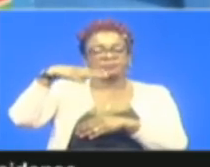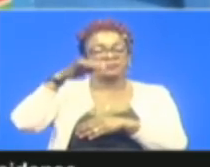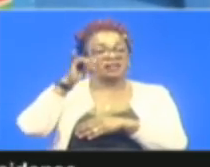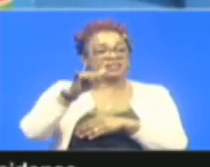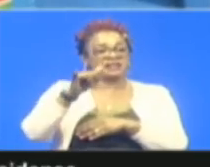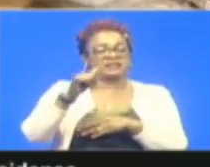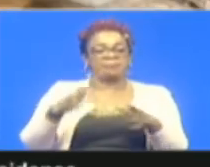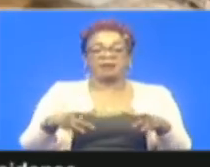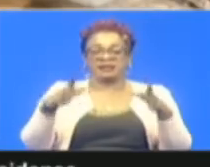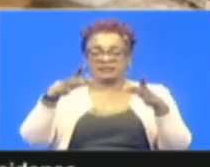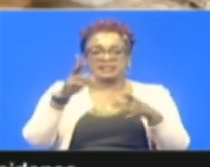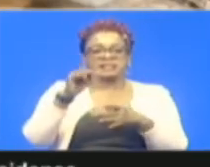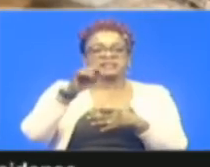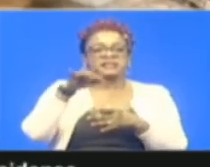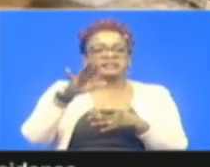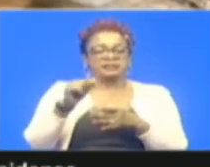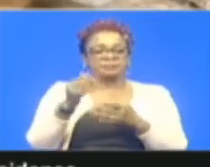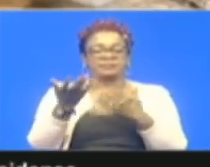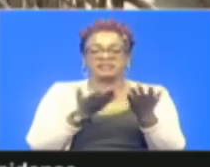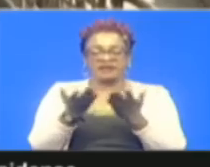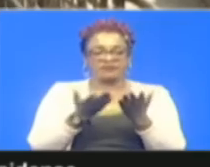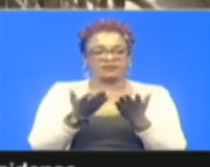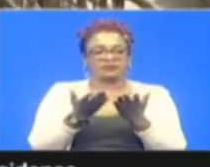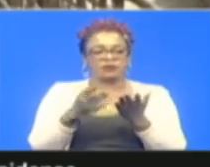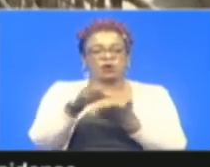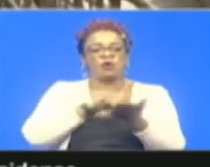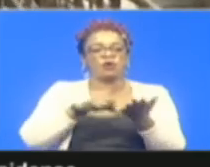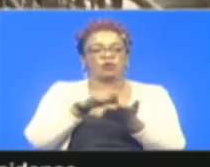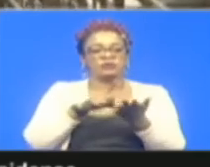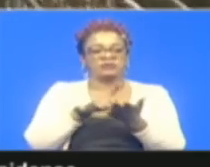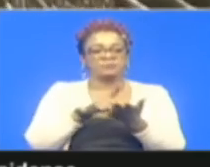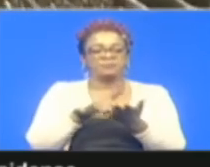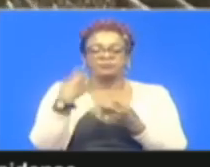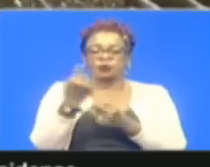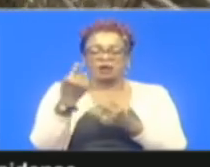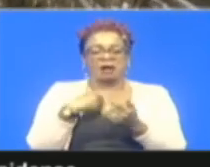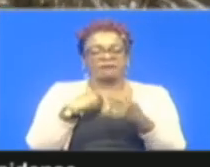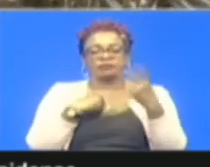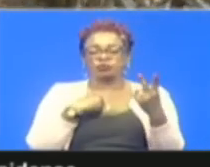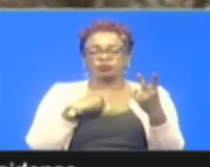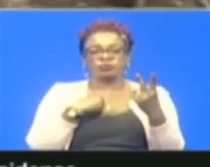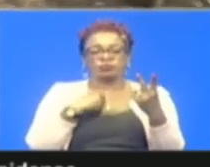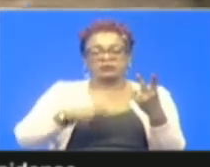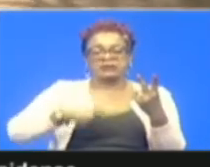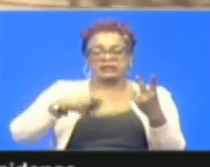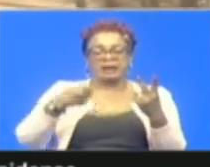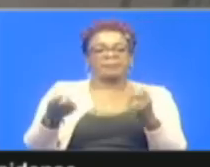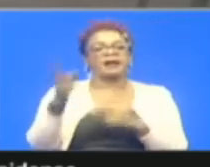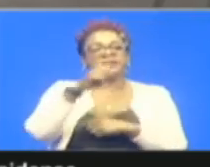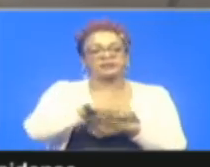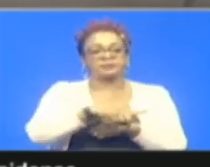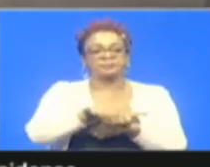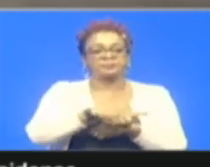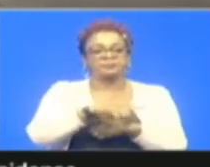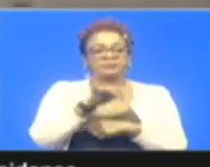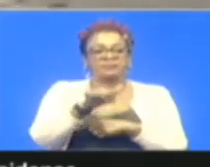is in Kizingitini, serviced by two wells. Locals are limited to just 2 jerrycans per household per day. That's 40